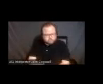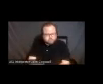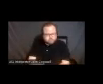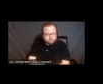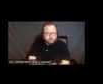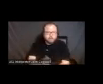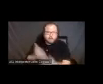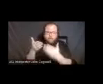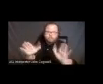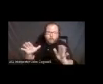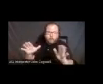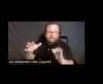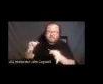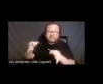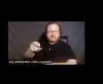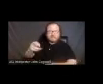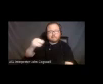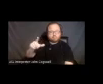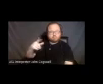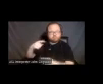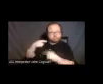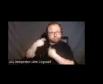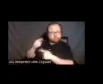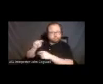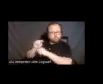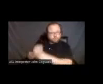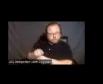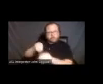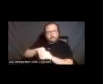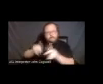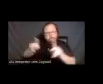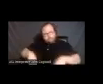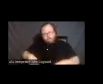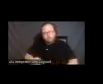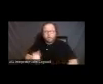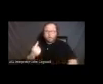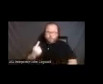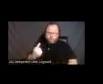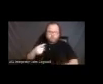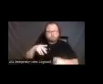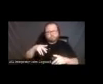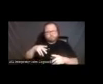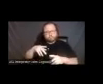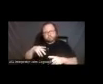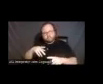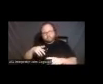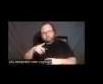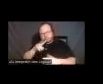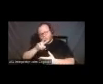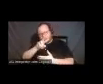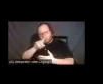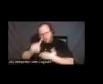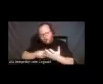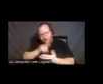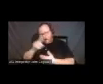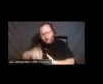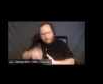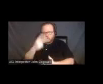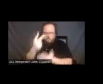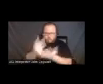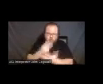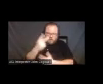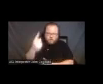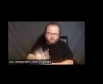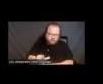Public hearings traditionally have been one single in-person 2.5-hour event.